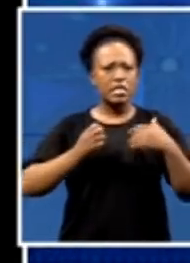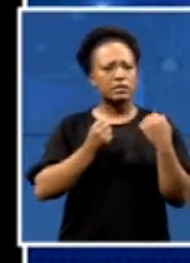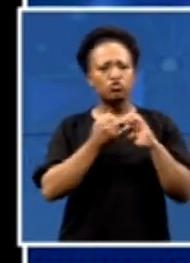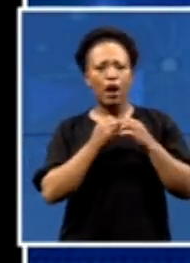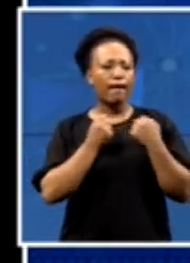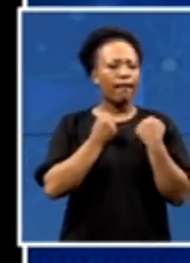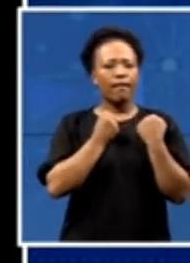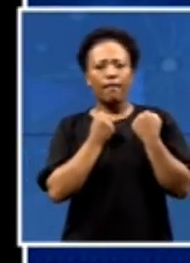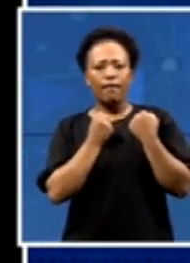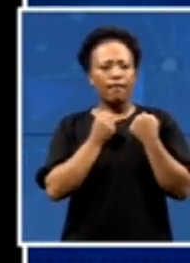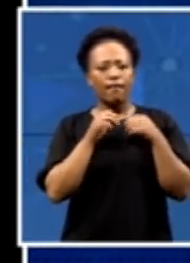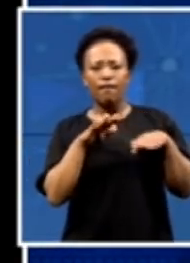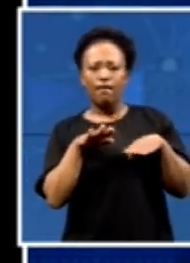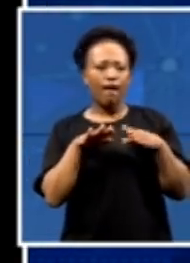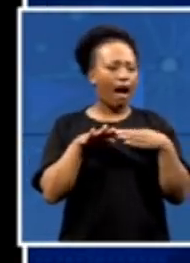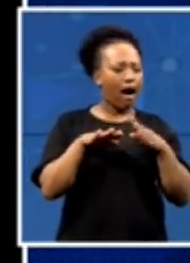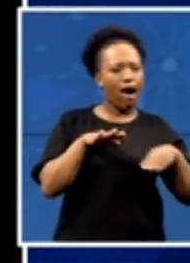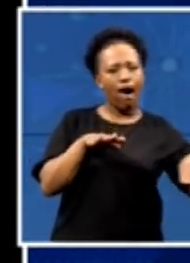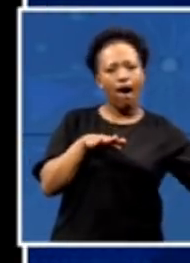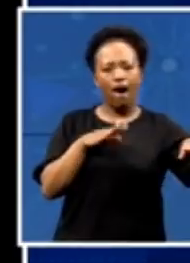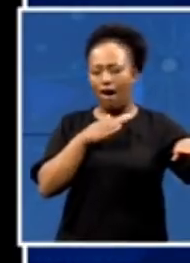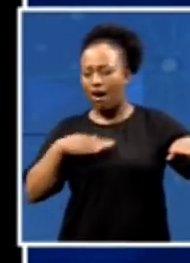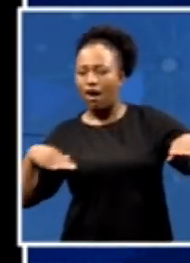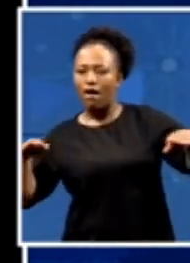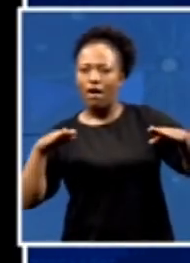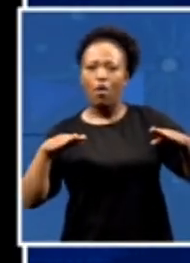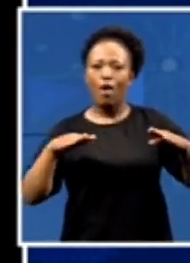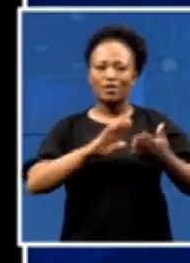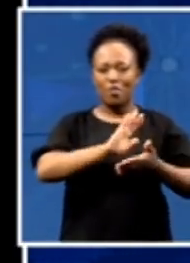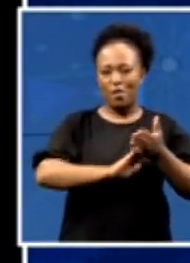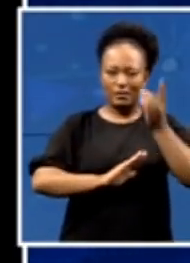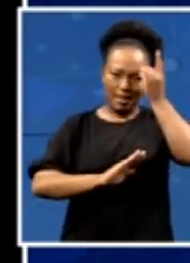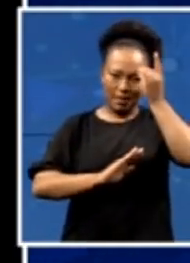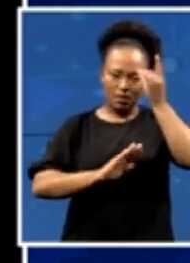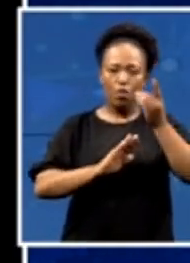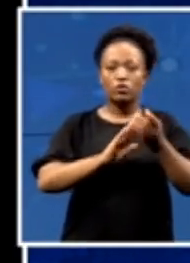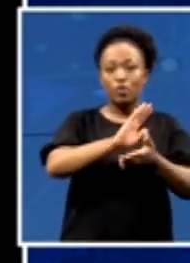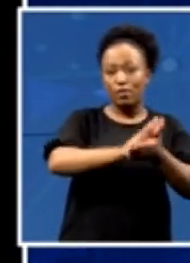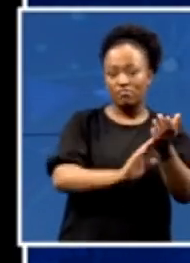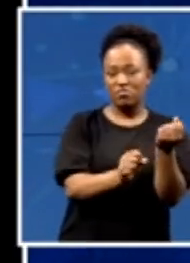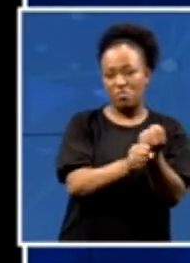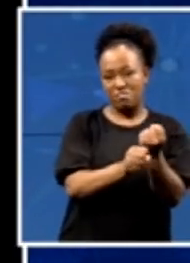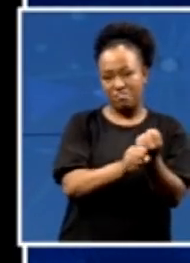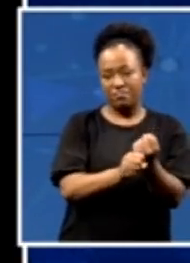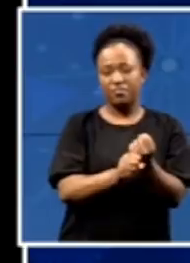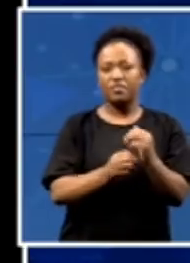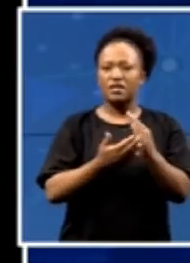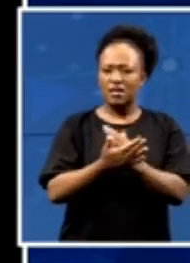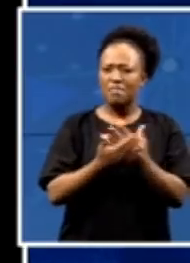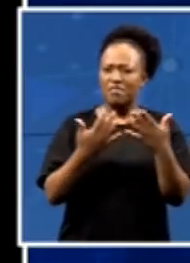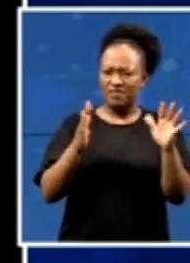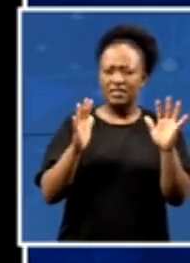routes to Durban so that they can go to work. Some of them have already been told. Even the